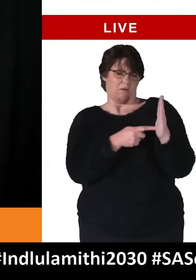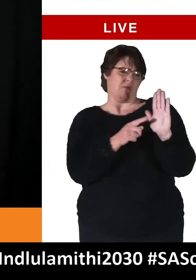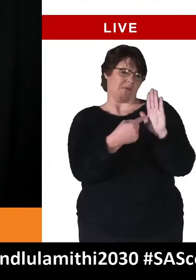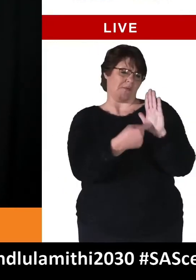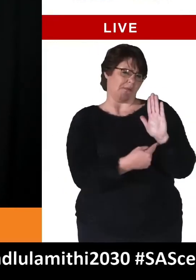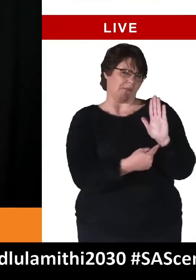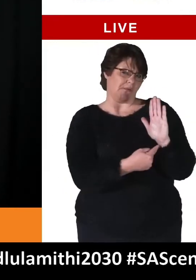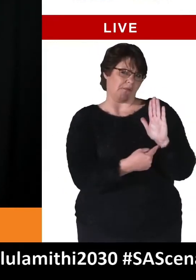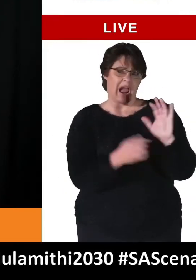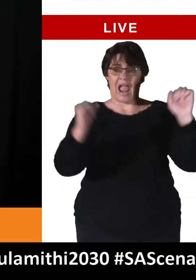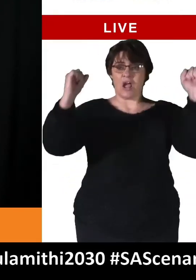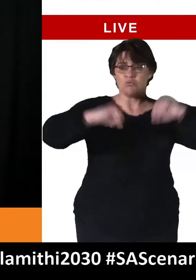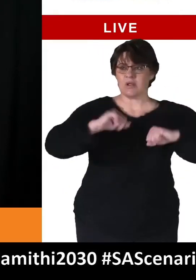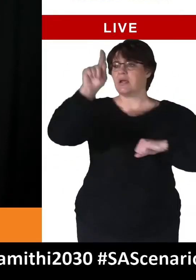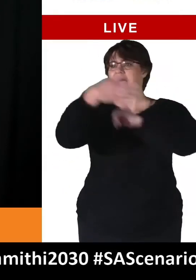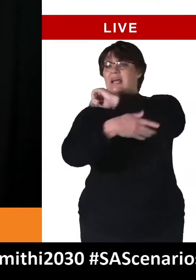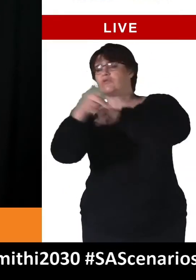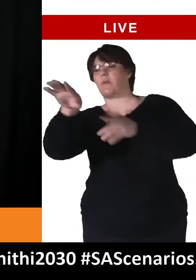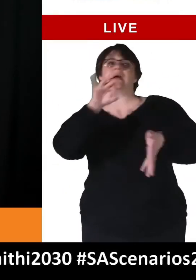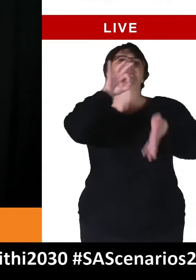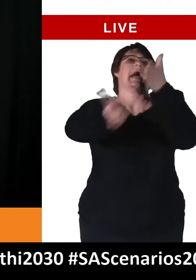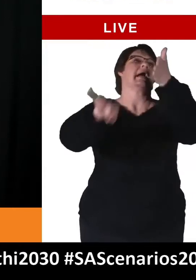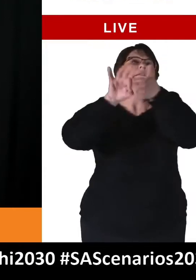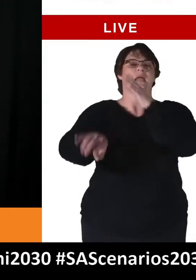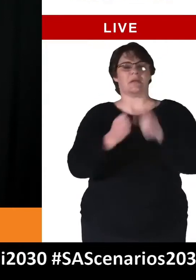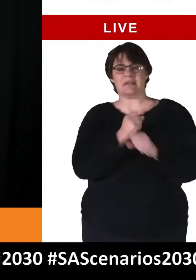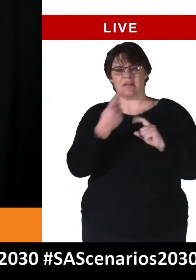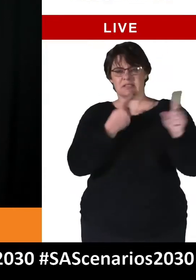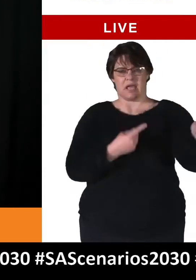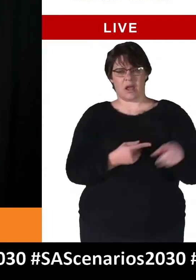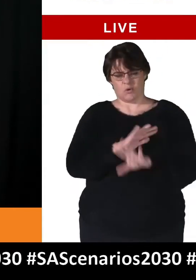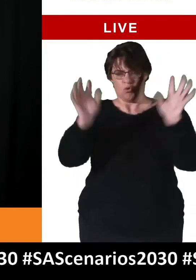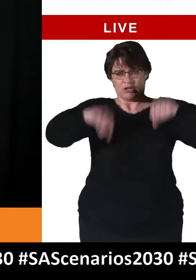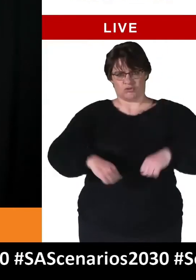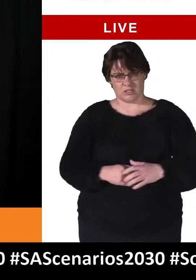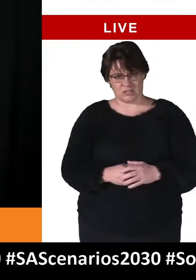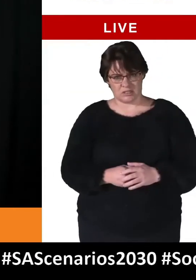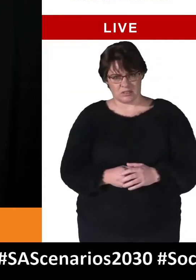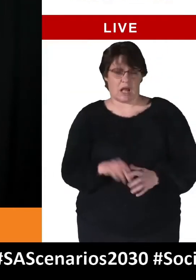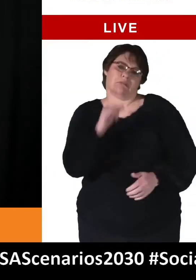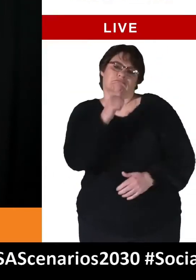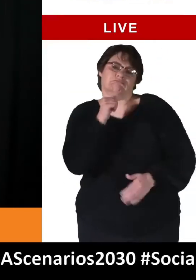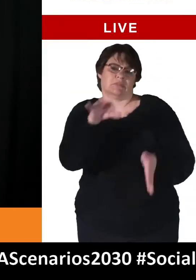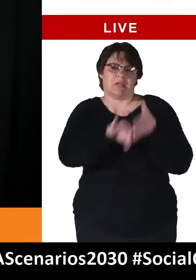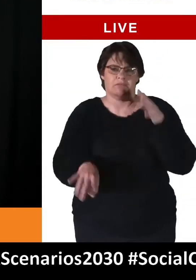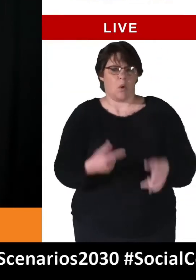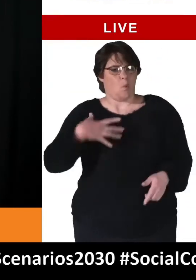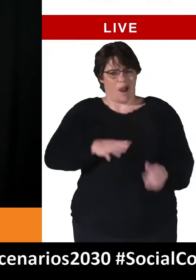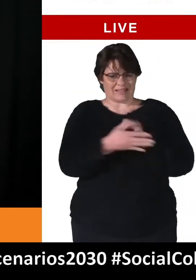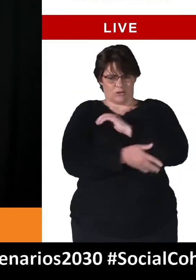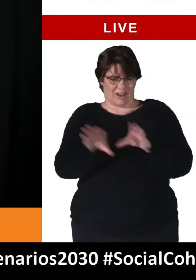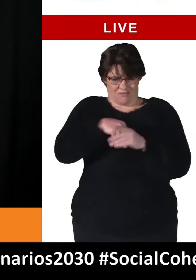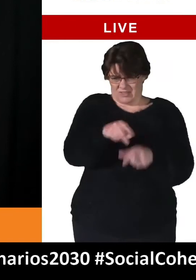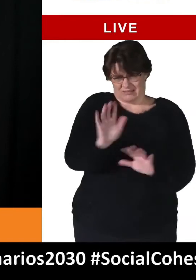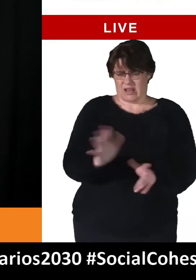at treaties that sometimes we sign off without saying to the executive, we do not agree. We do not want our country to participate